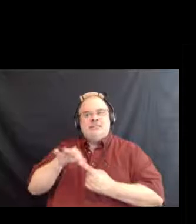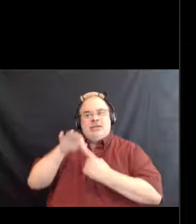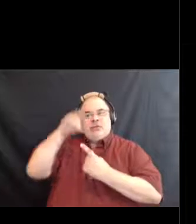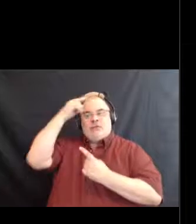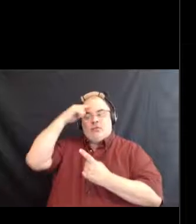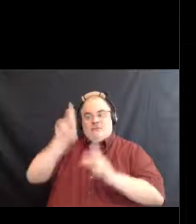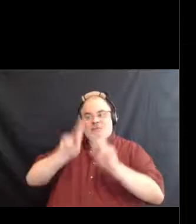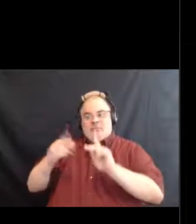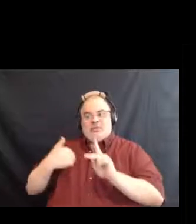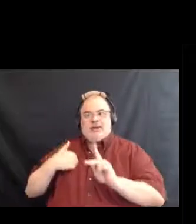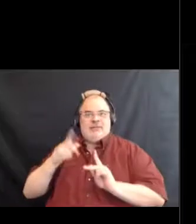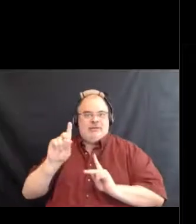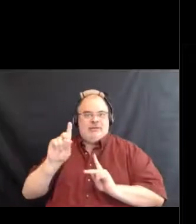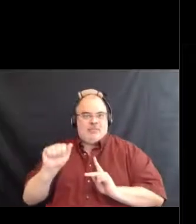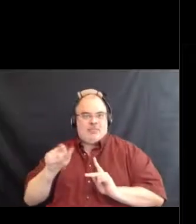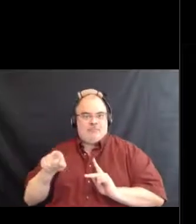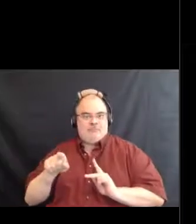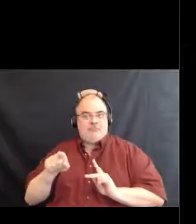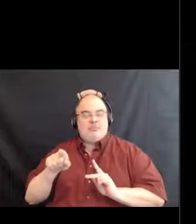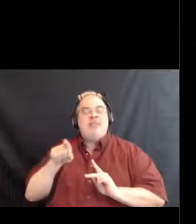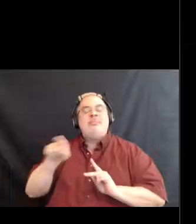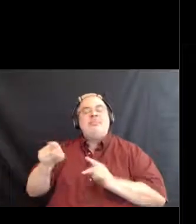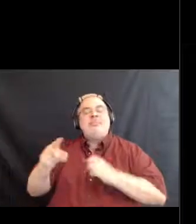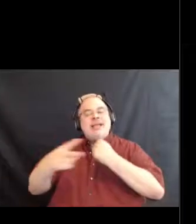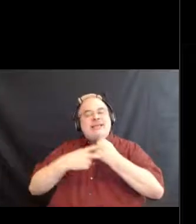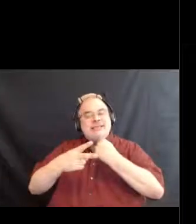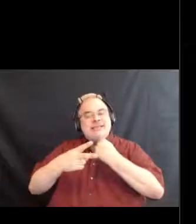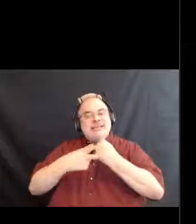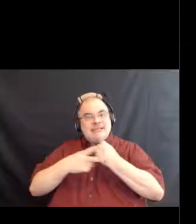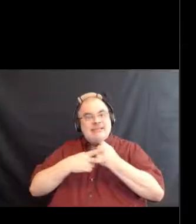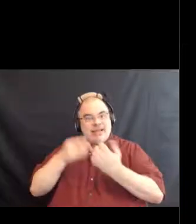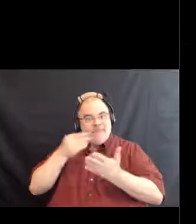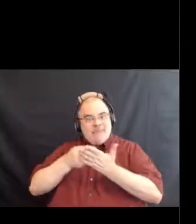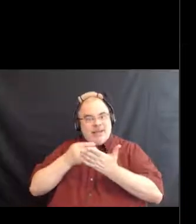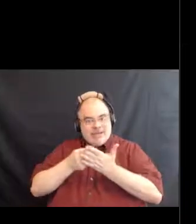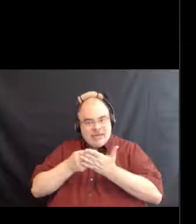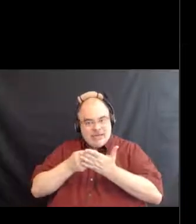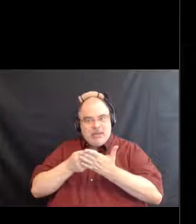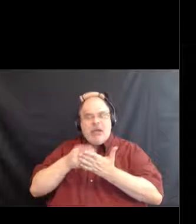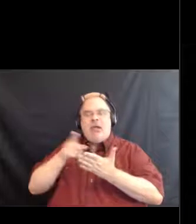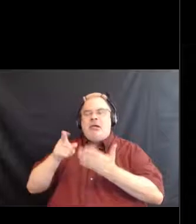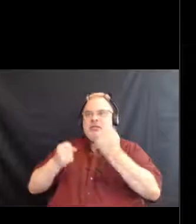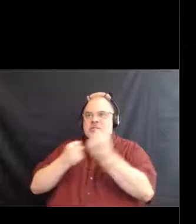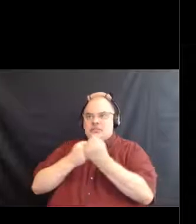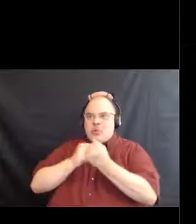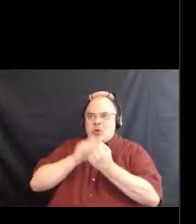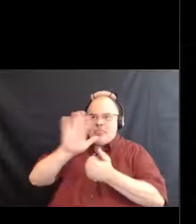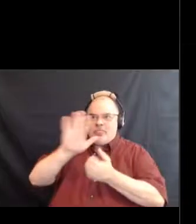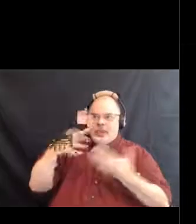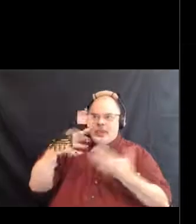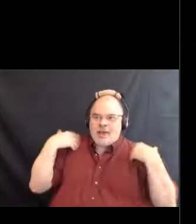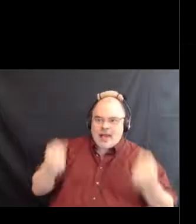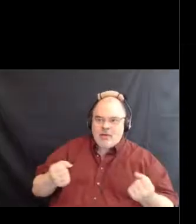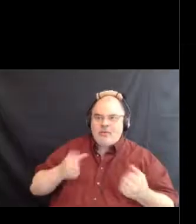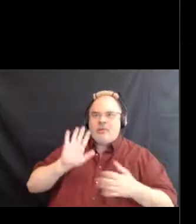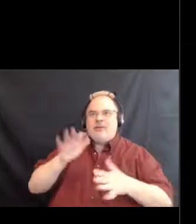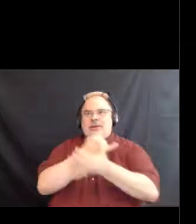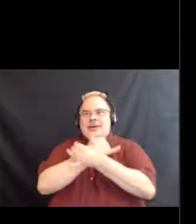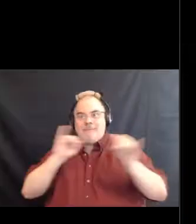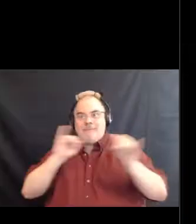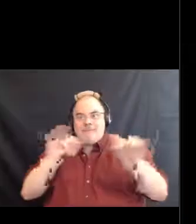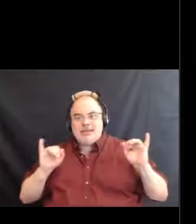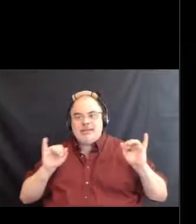big benefits is that they can save after-tax dollars to help support health, independence, and a quality of life, and